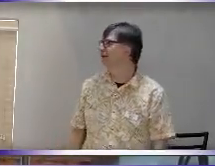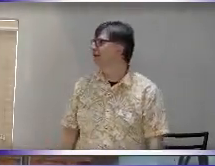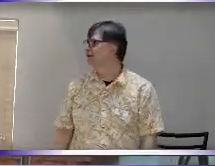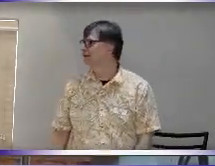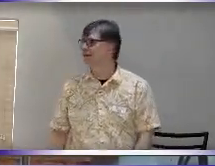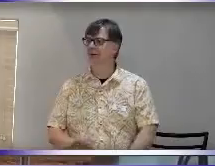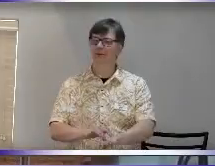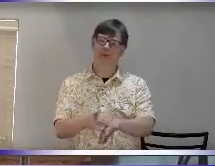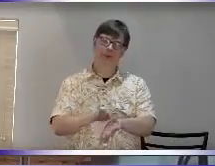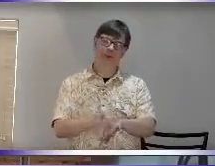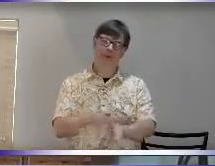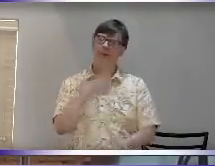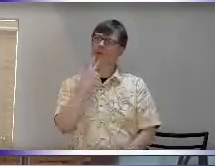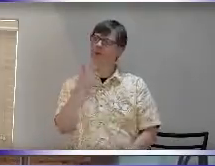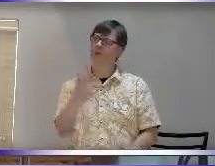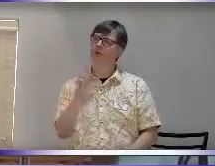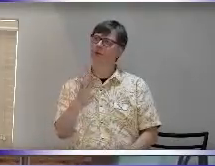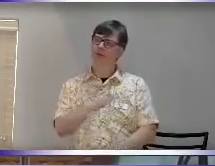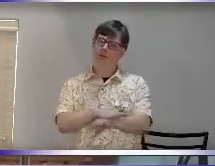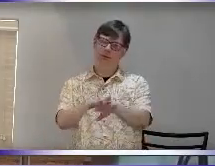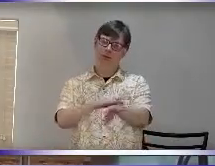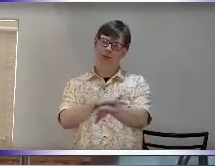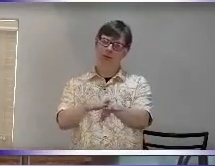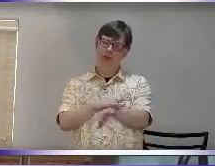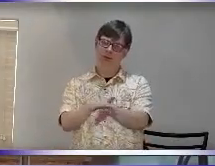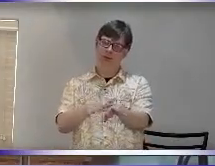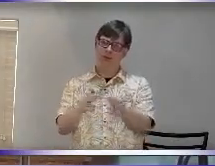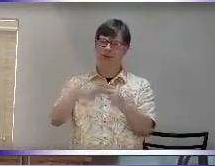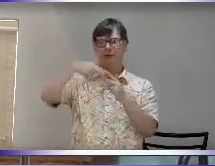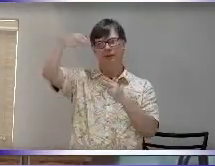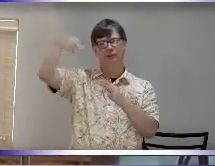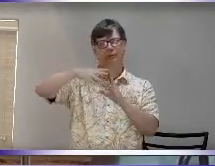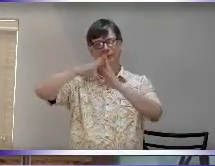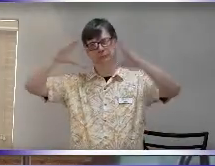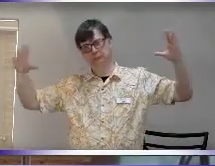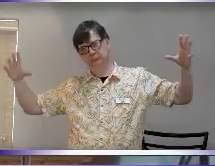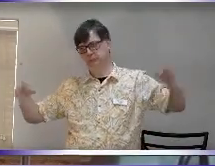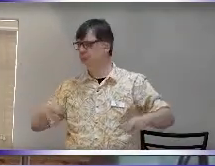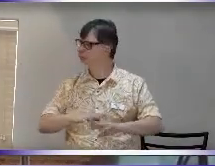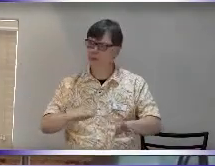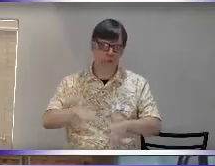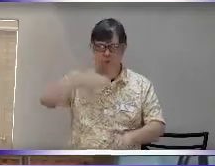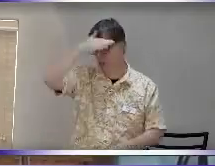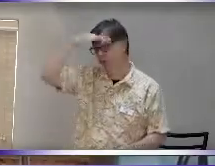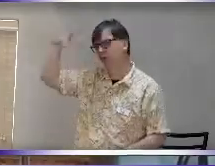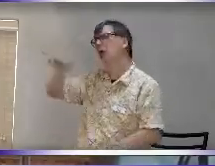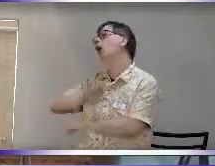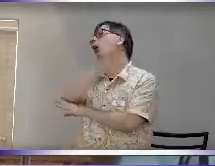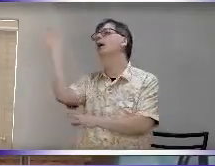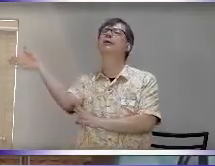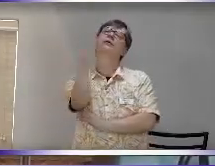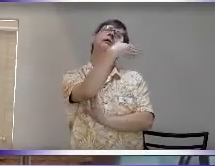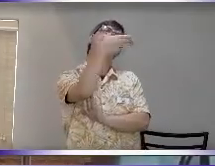The earth looks very smooth and easy from space. You don't see all these flags